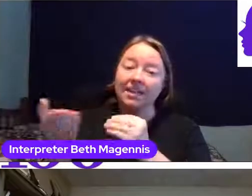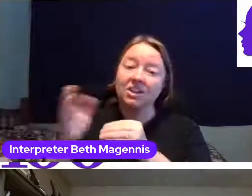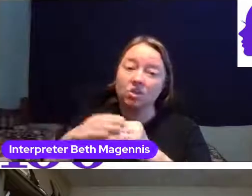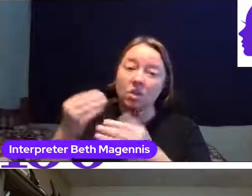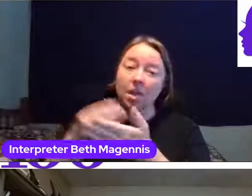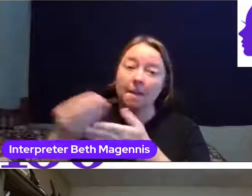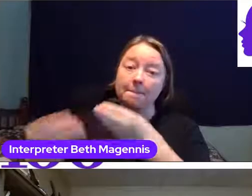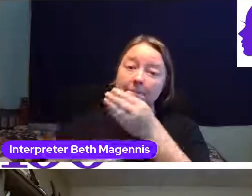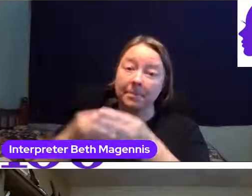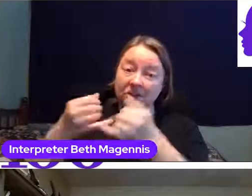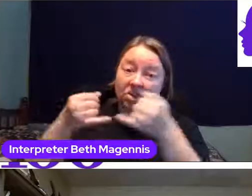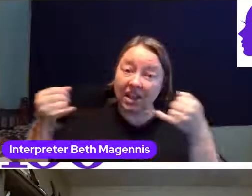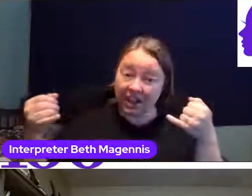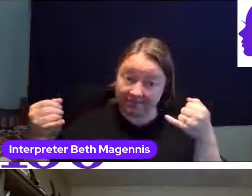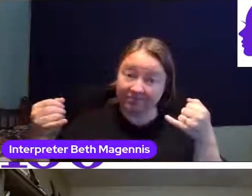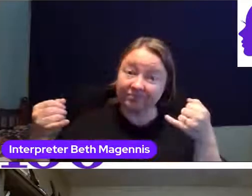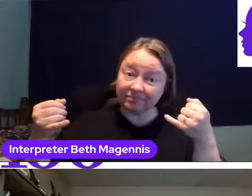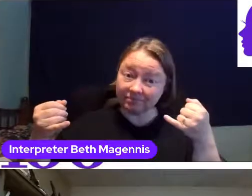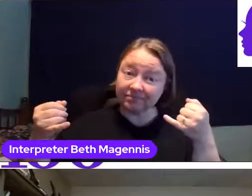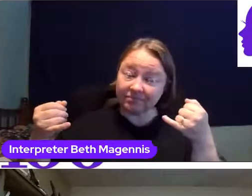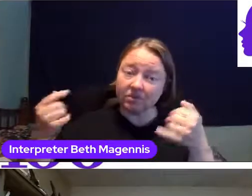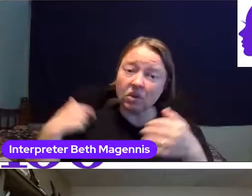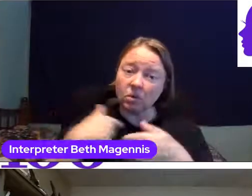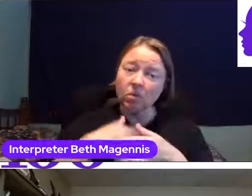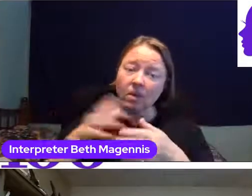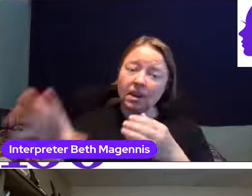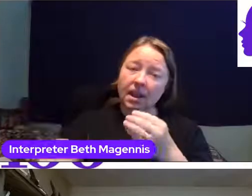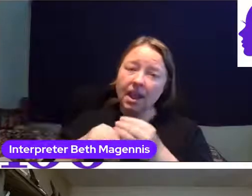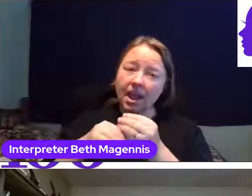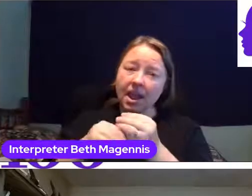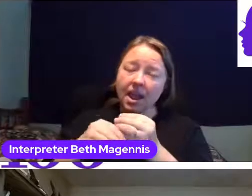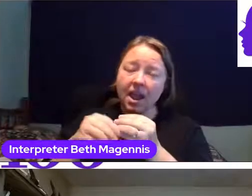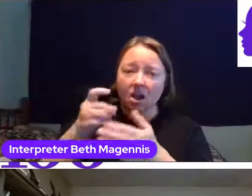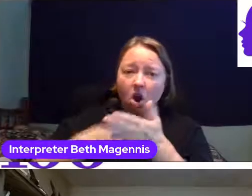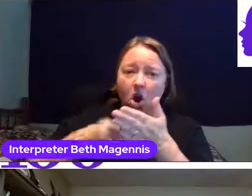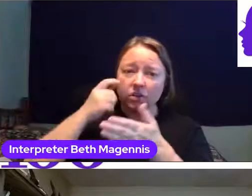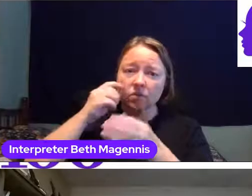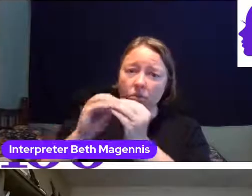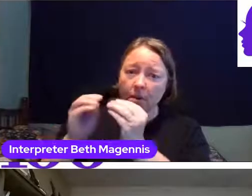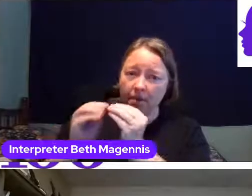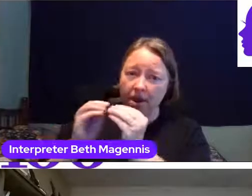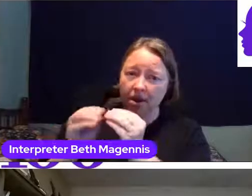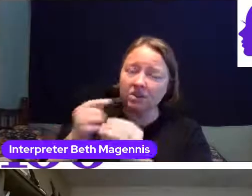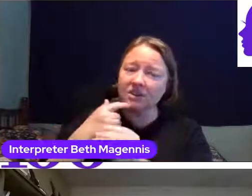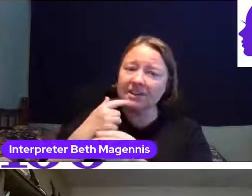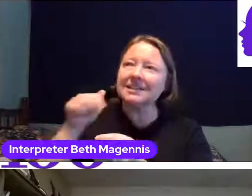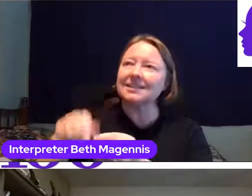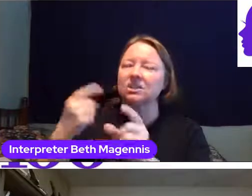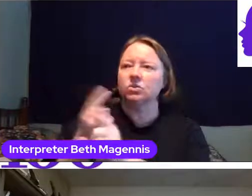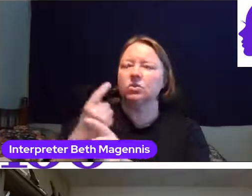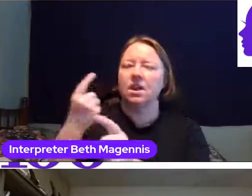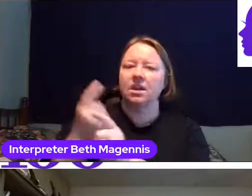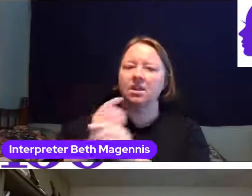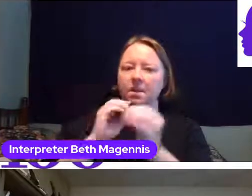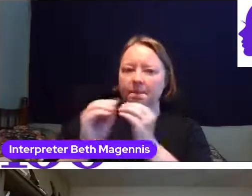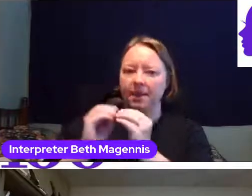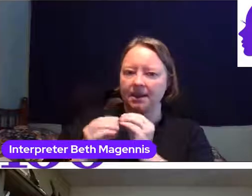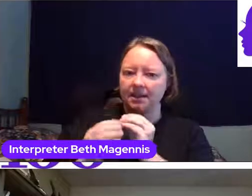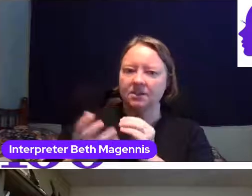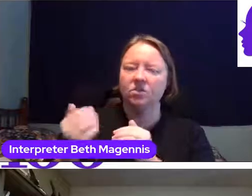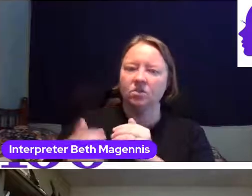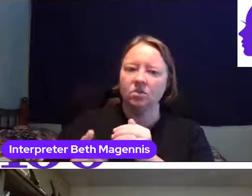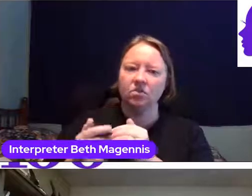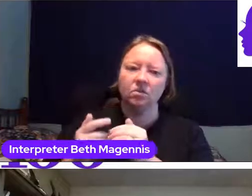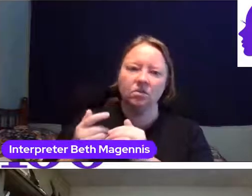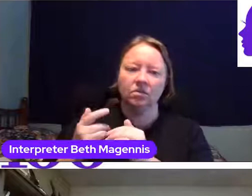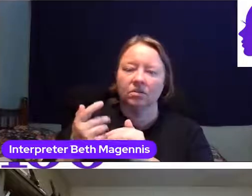line. We add in repair cost. And so we can say this is a regular maintenance or a repair